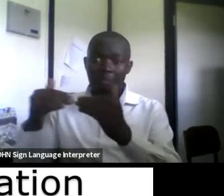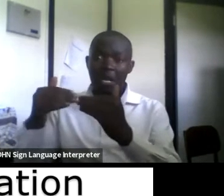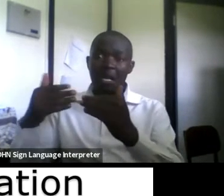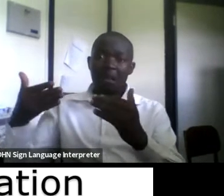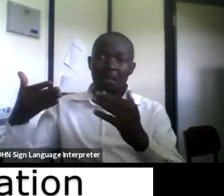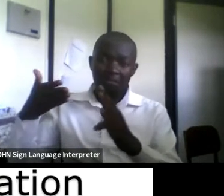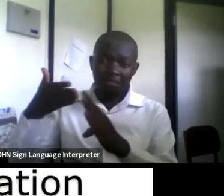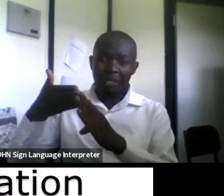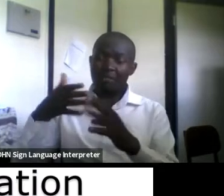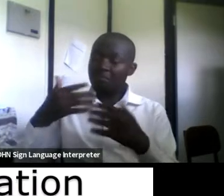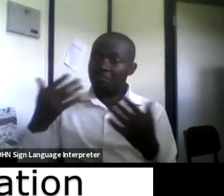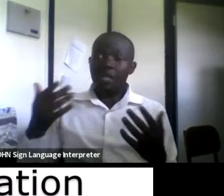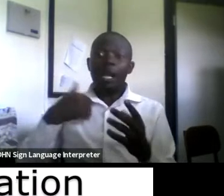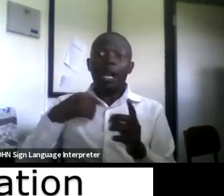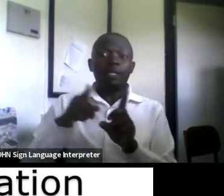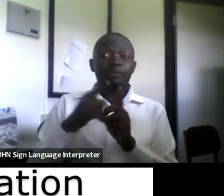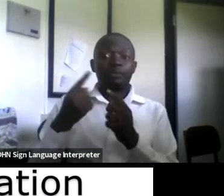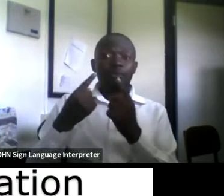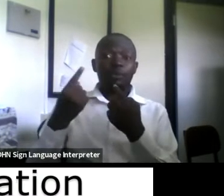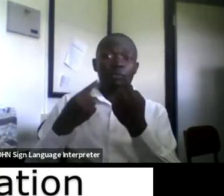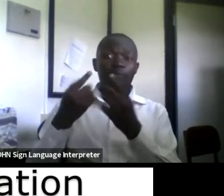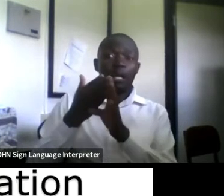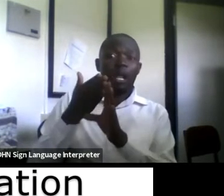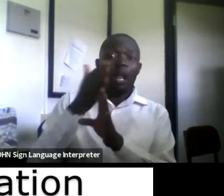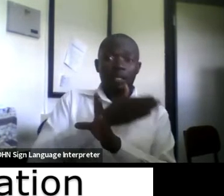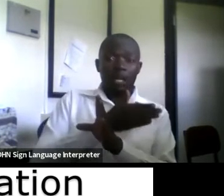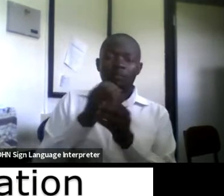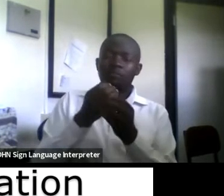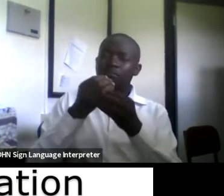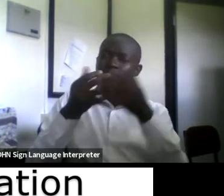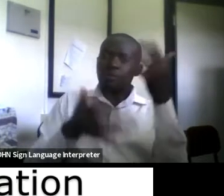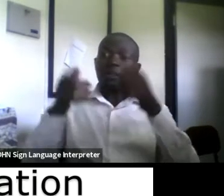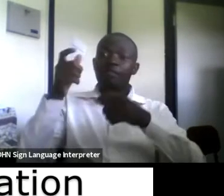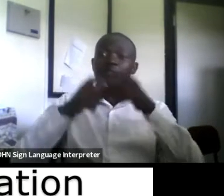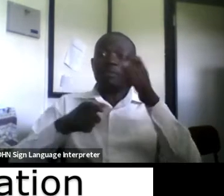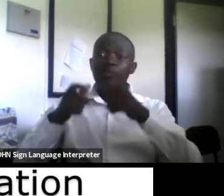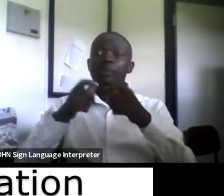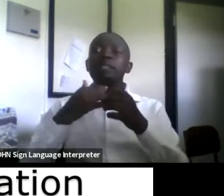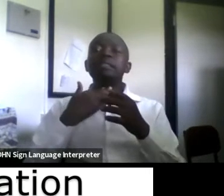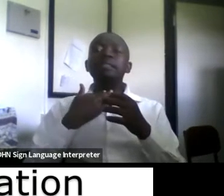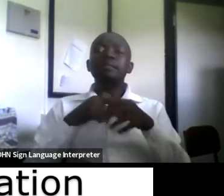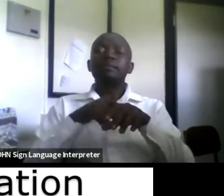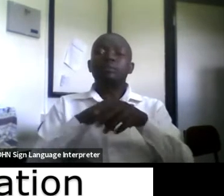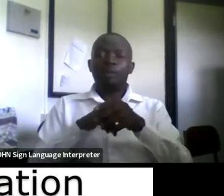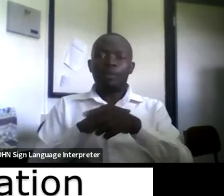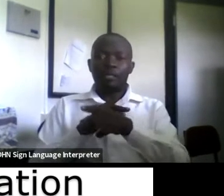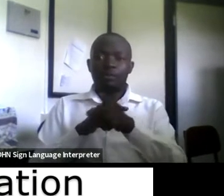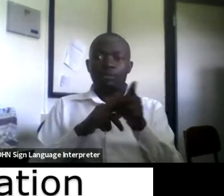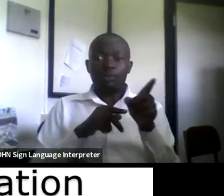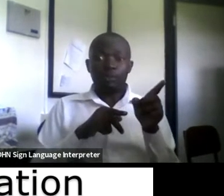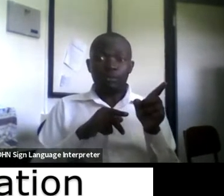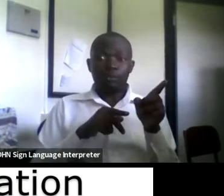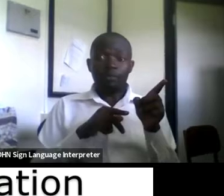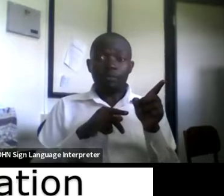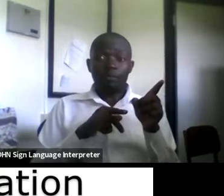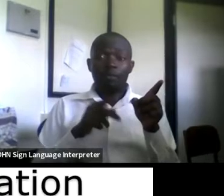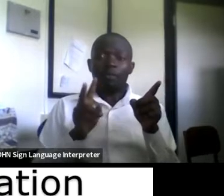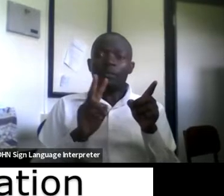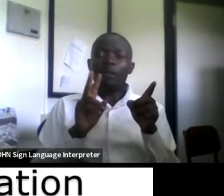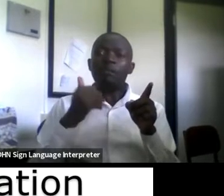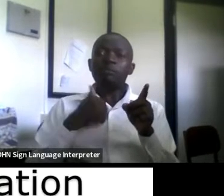said earlier of the large number of people requiring rehabilitation was brought up in the resolution